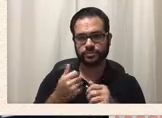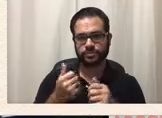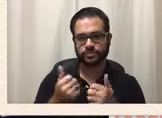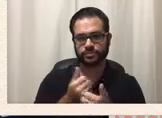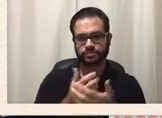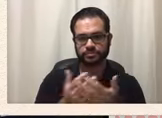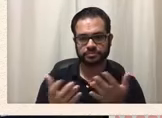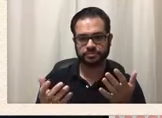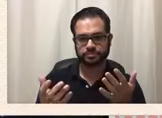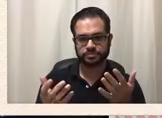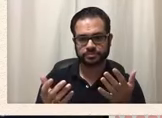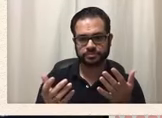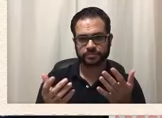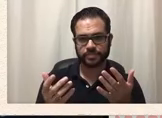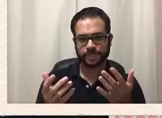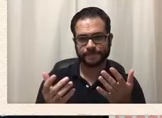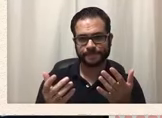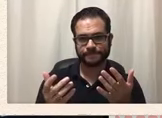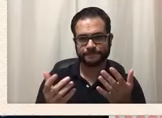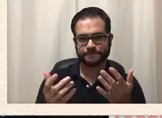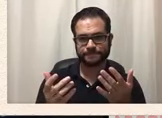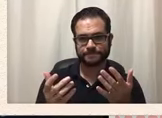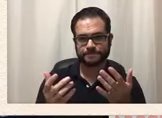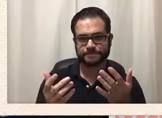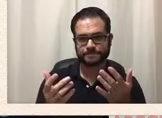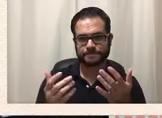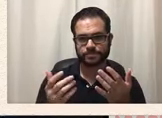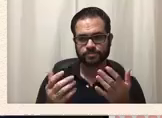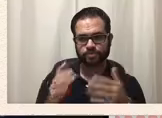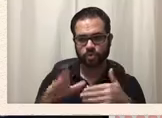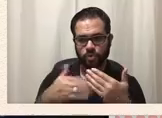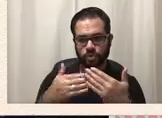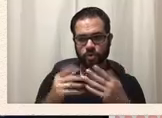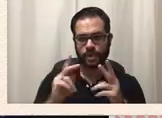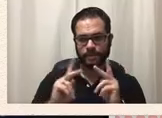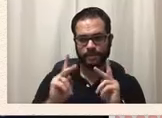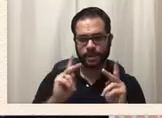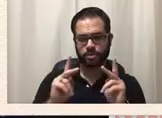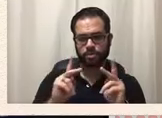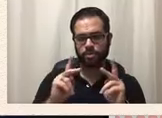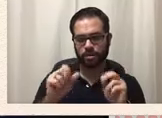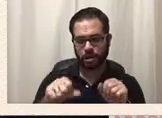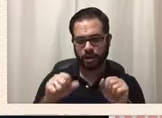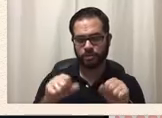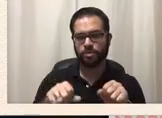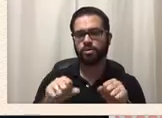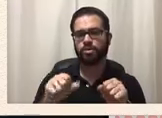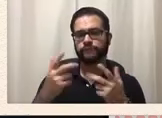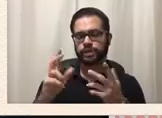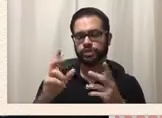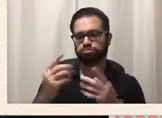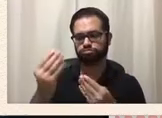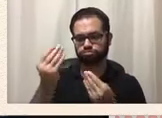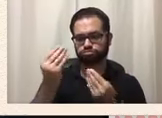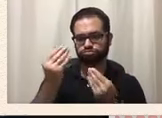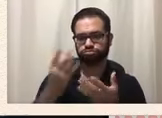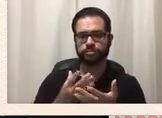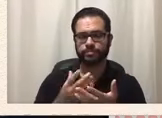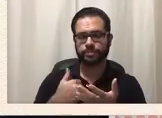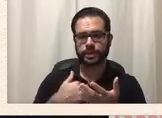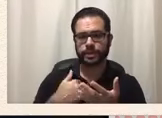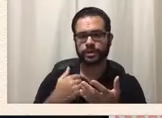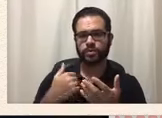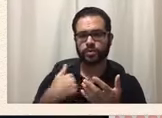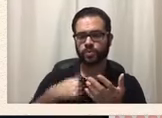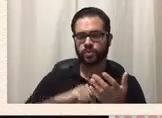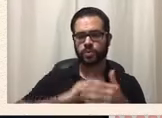take in disabled people here like they feel like they're normal. So we all know.